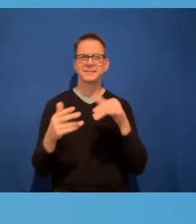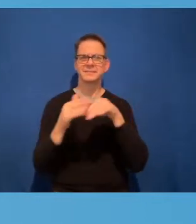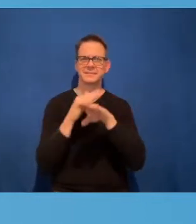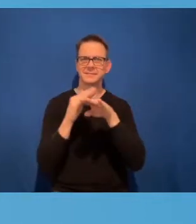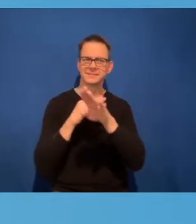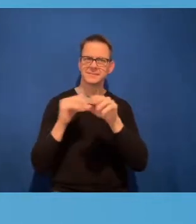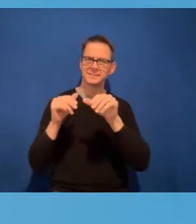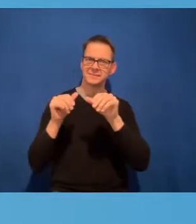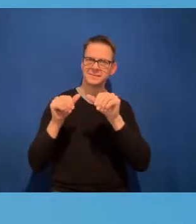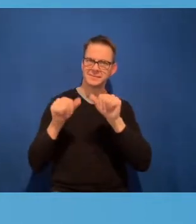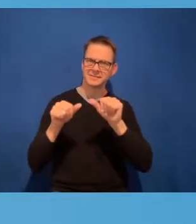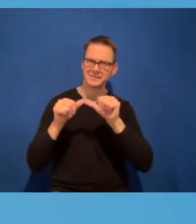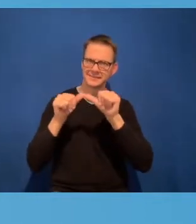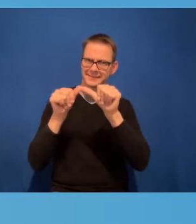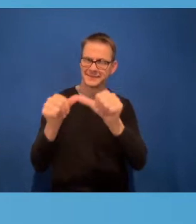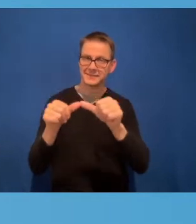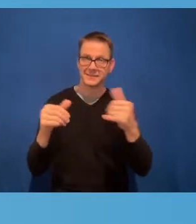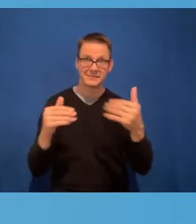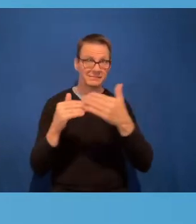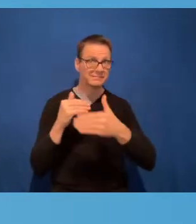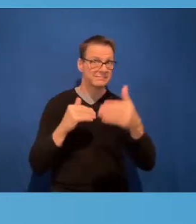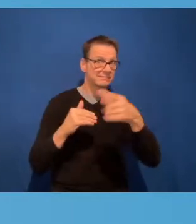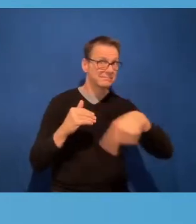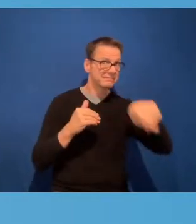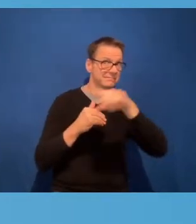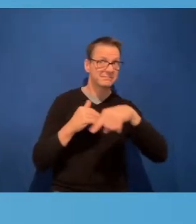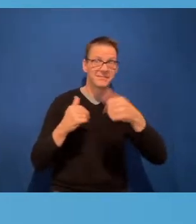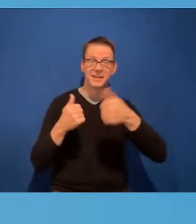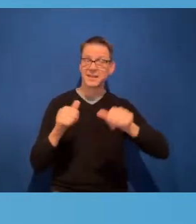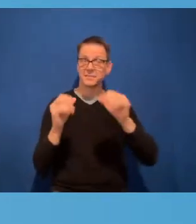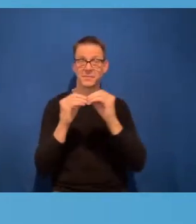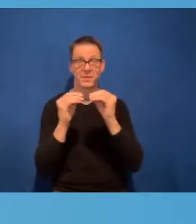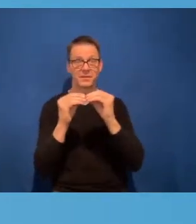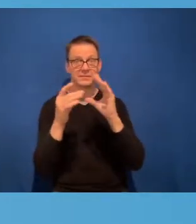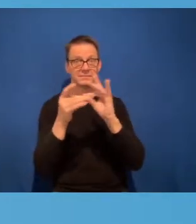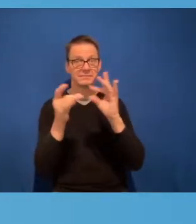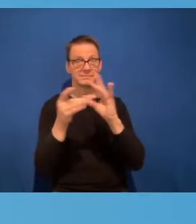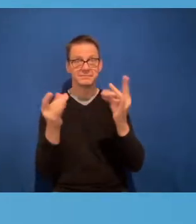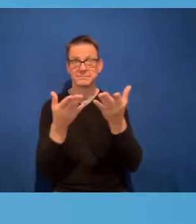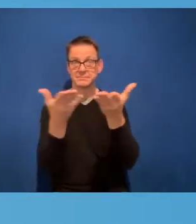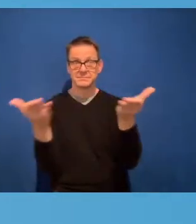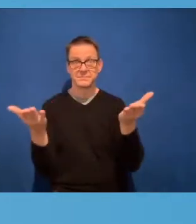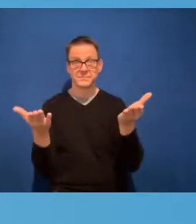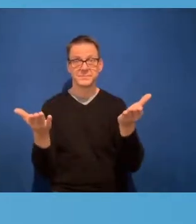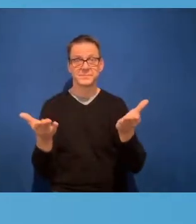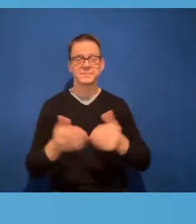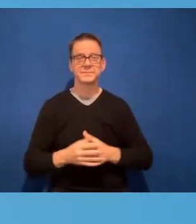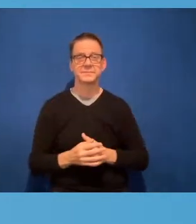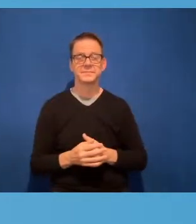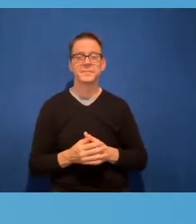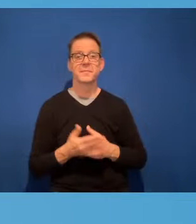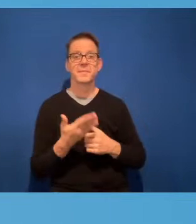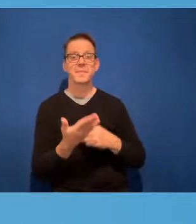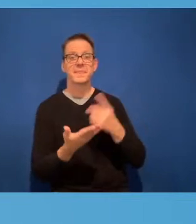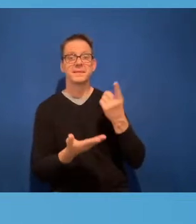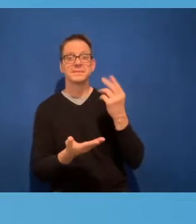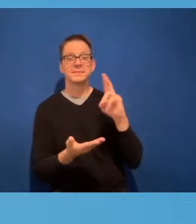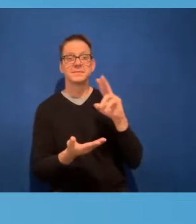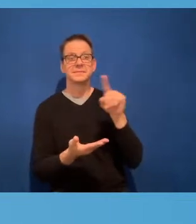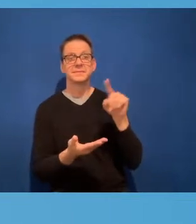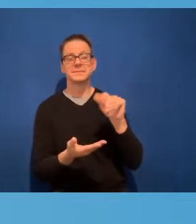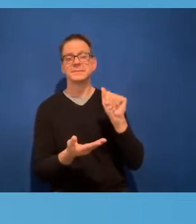those going forward notes, does anybody else have anything they'd like to add? I think there needs to be a very